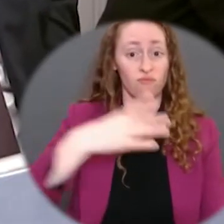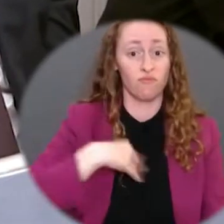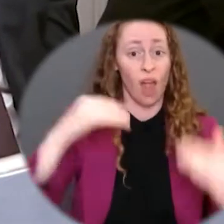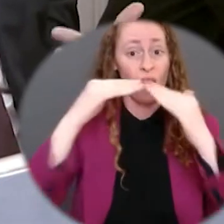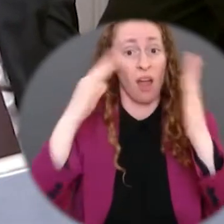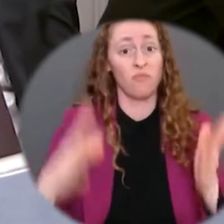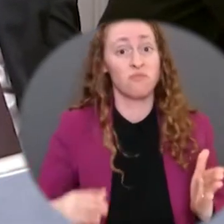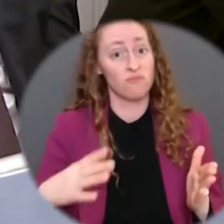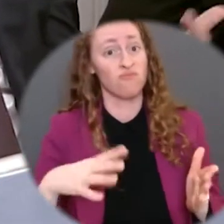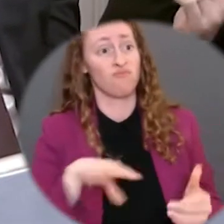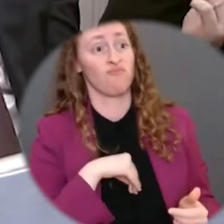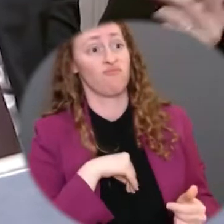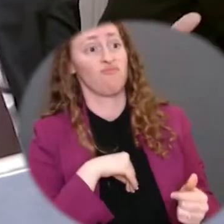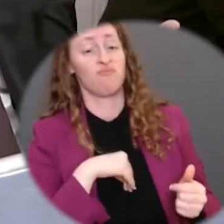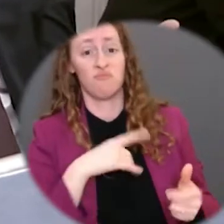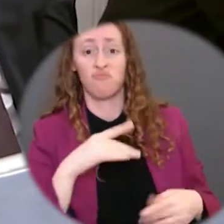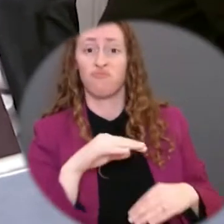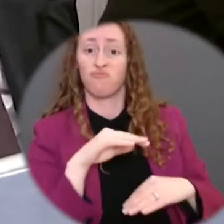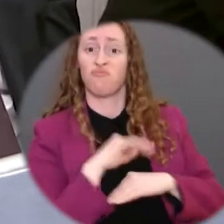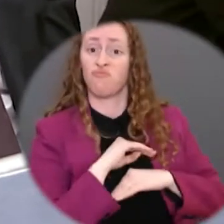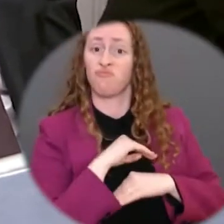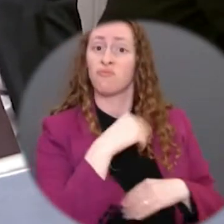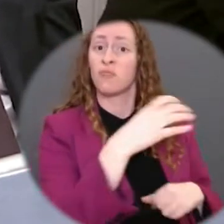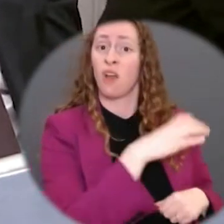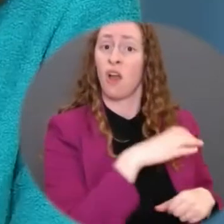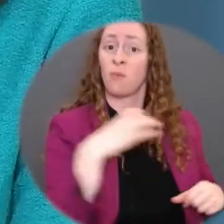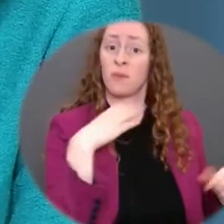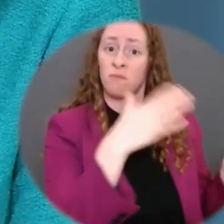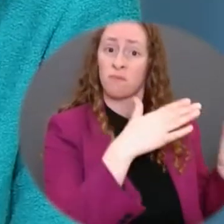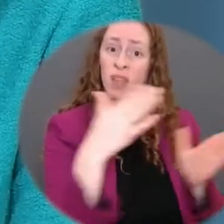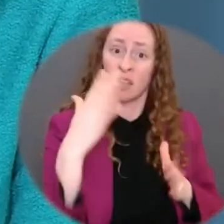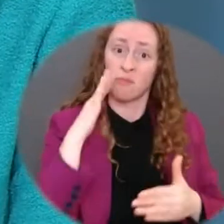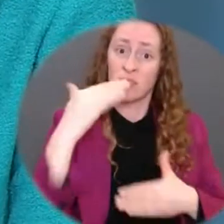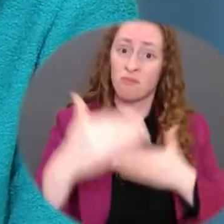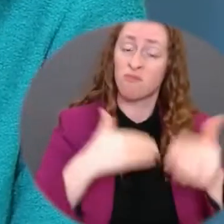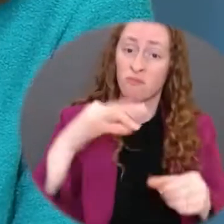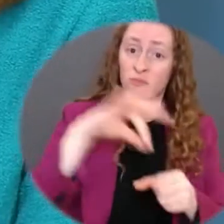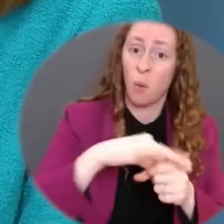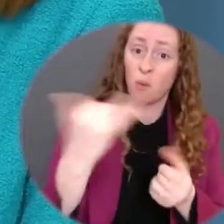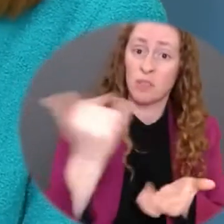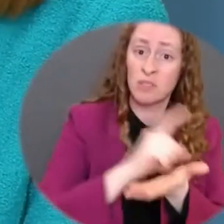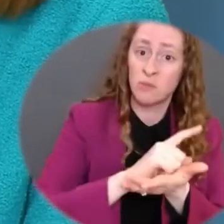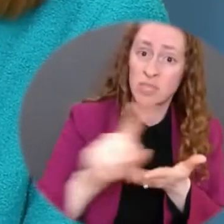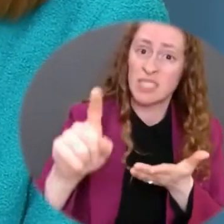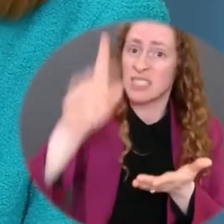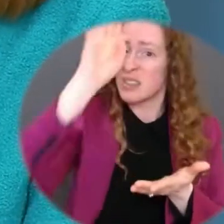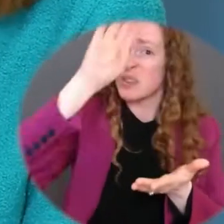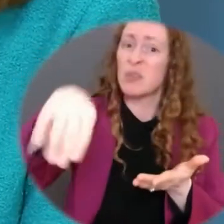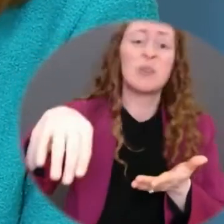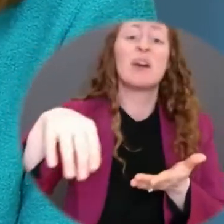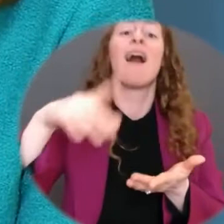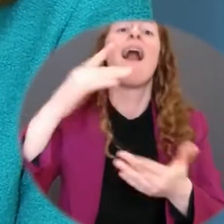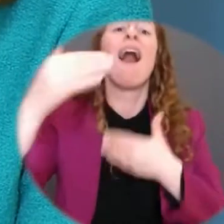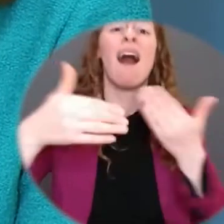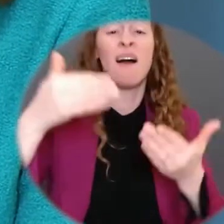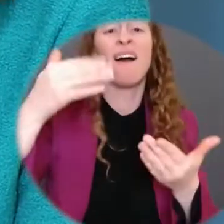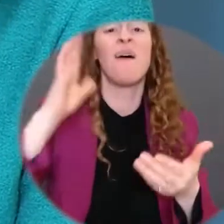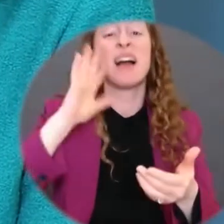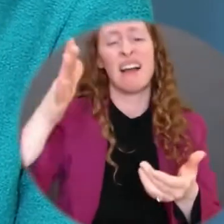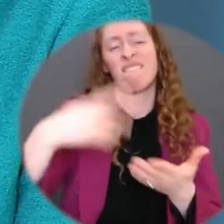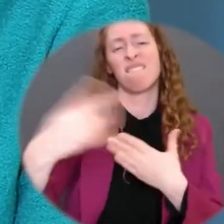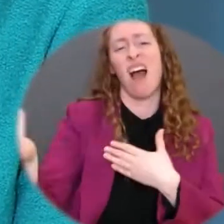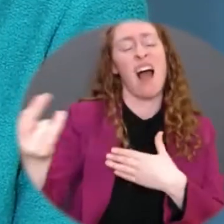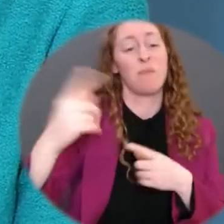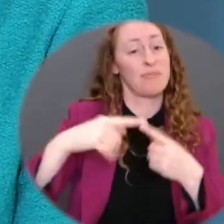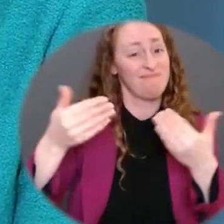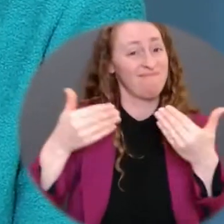vote on Wednesday, which will fail, and then make this a midterm issue. Well, we support Leader Schumer's decision